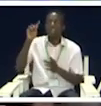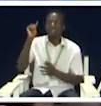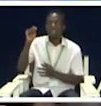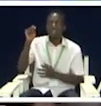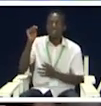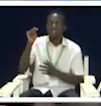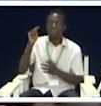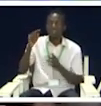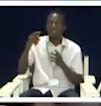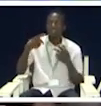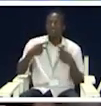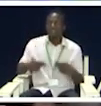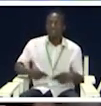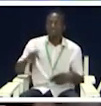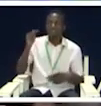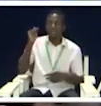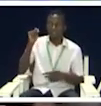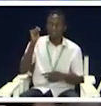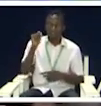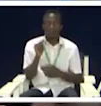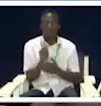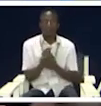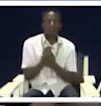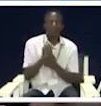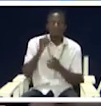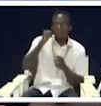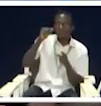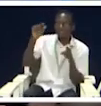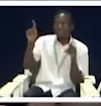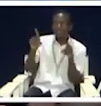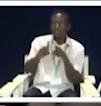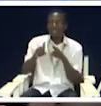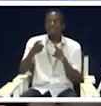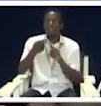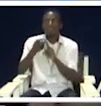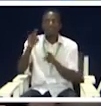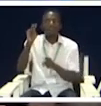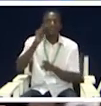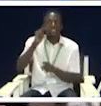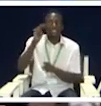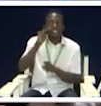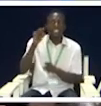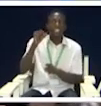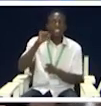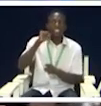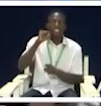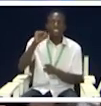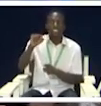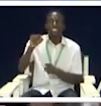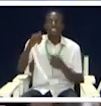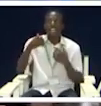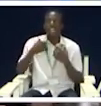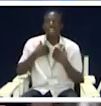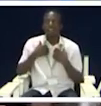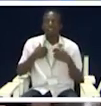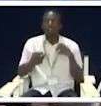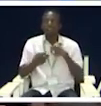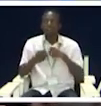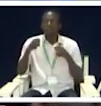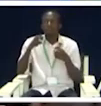Sister Abolaji from Nigeria, she found a lump in her breast last year and biopsy revealed it